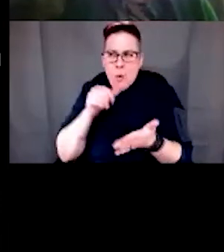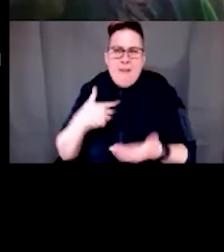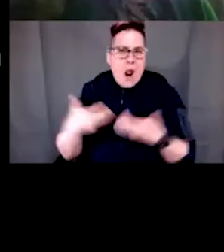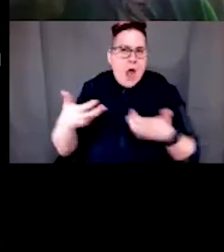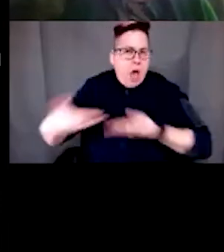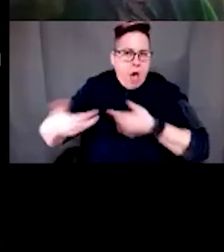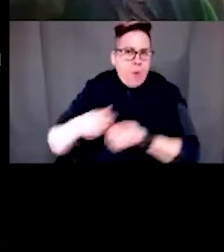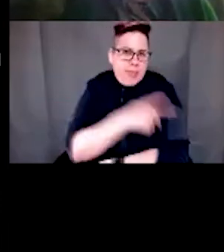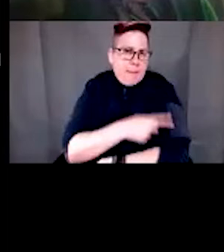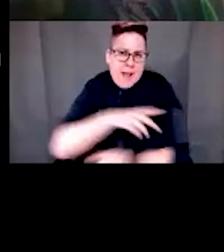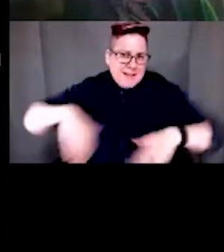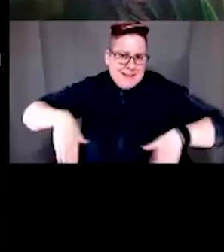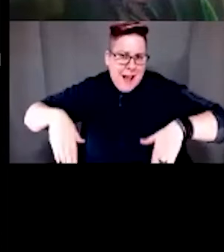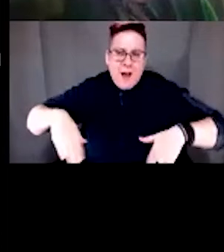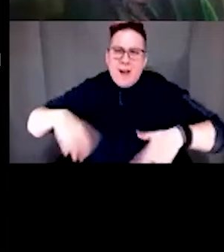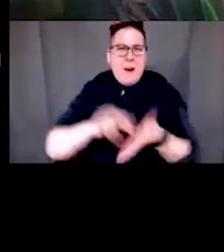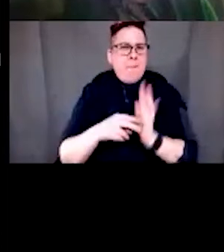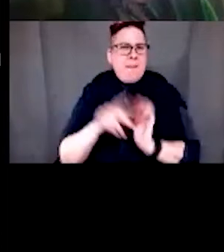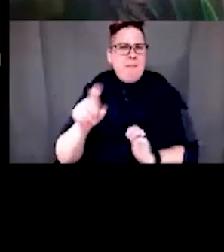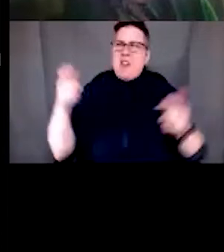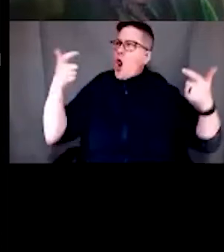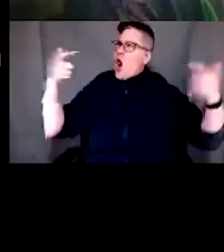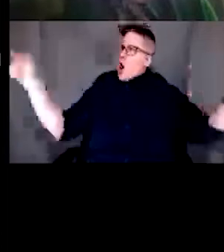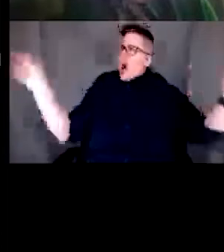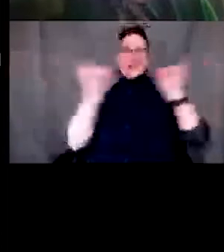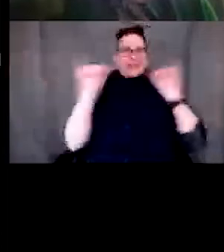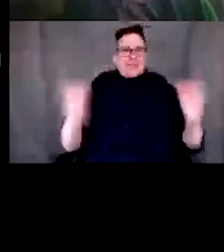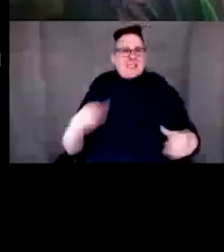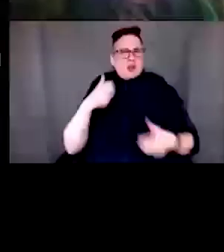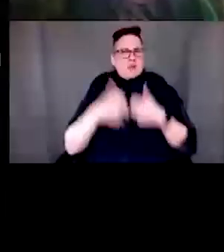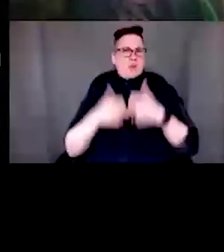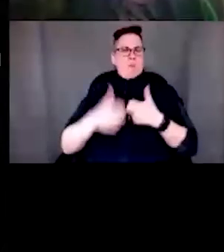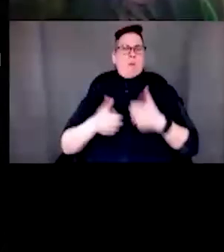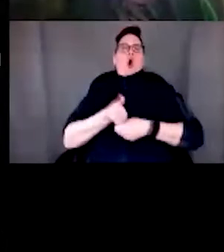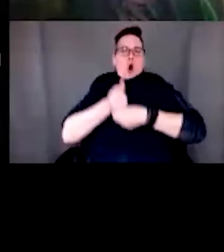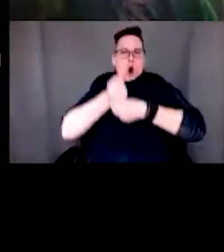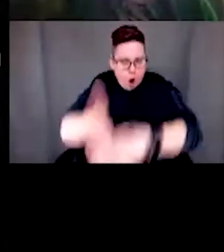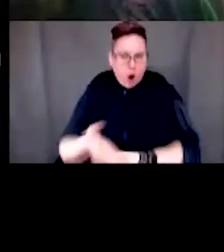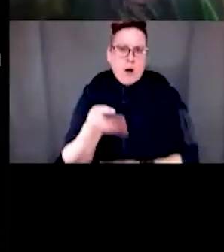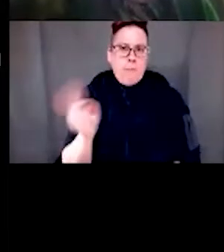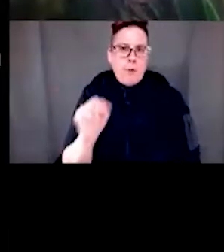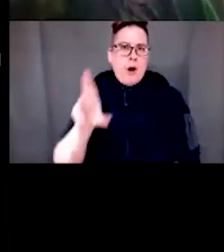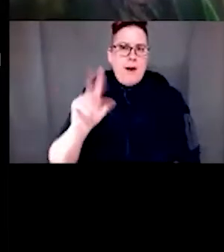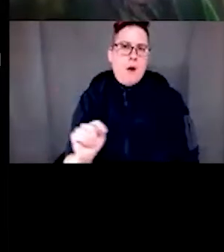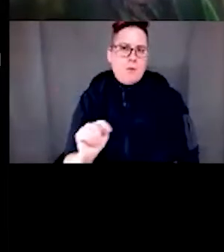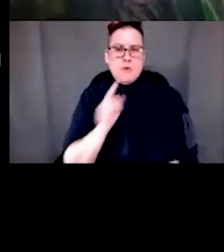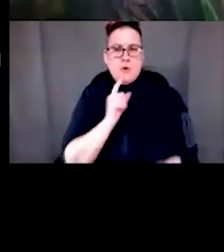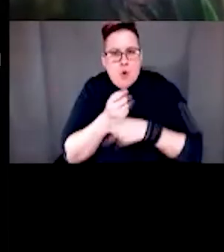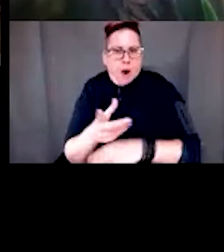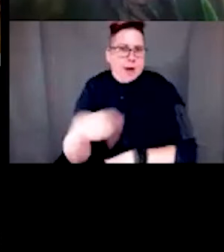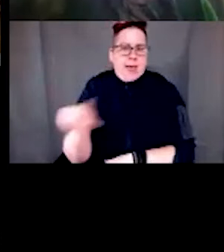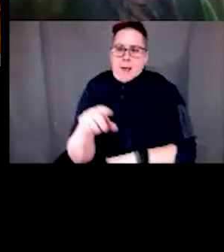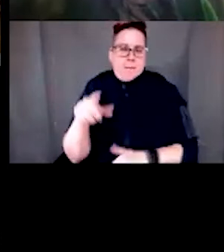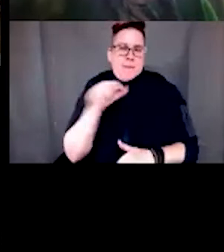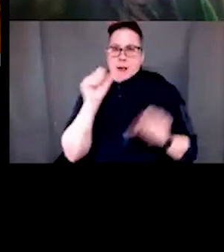to be some larger issues that are going on that are really interfering with people's capacity. And then if